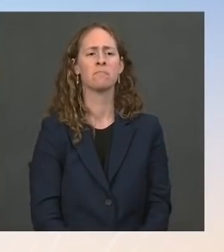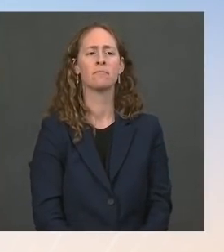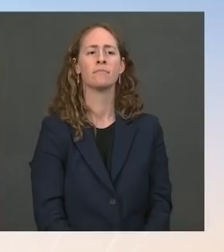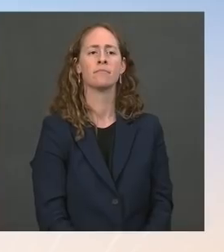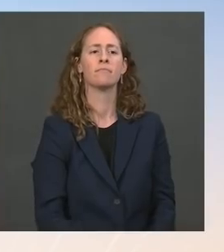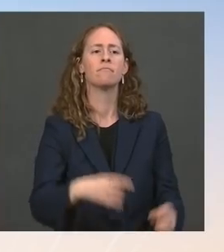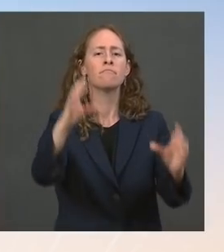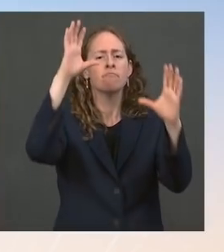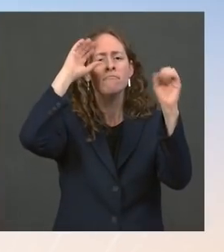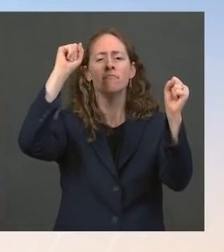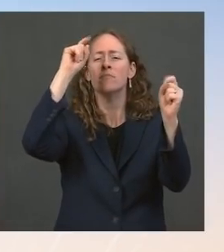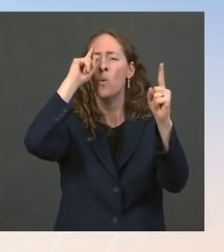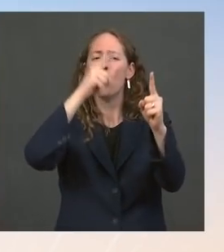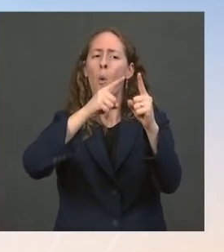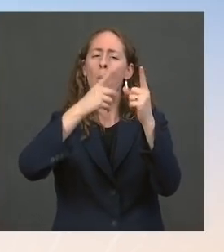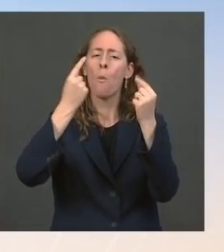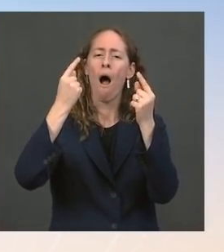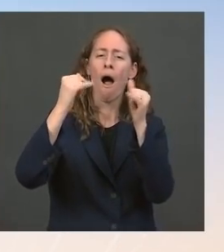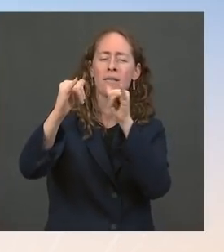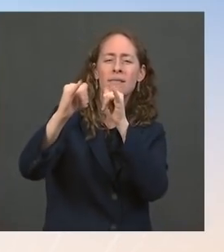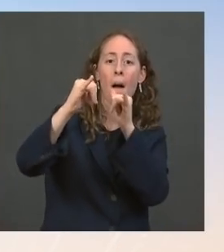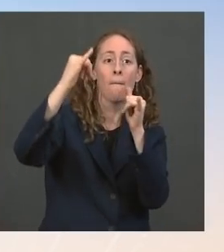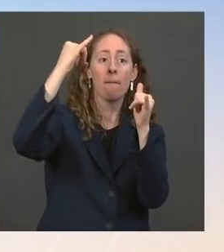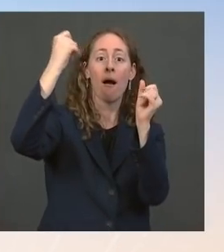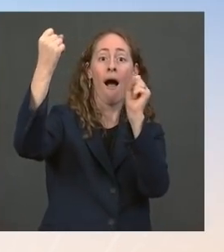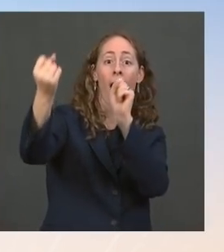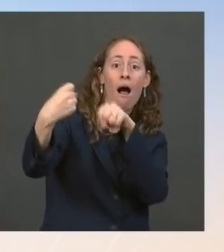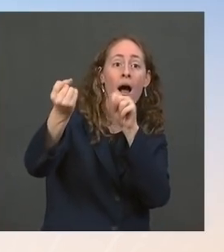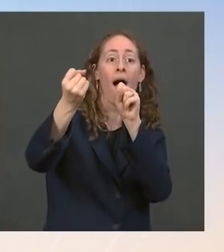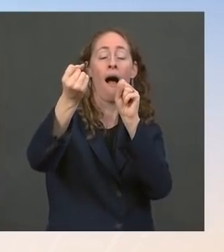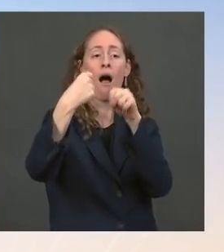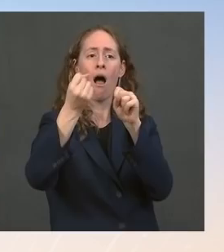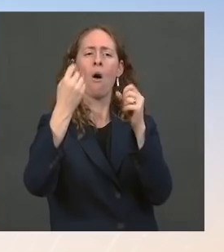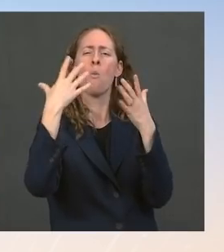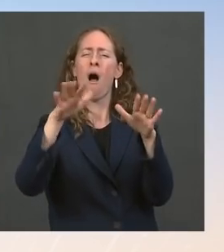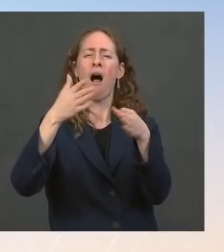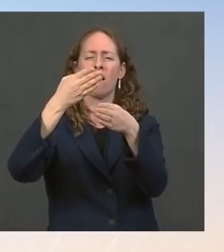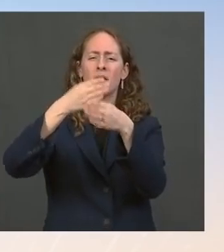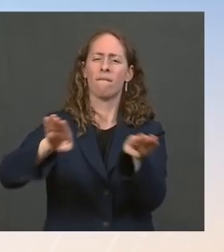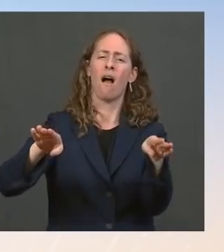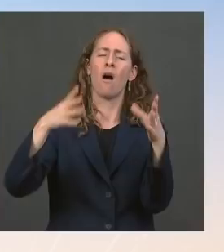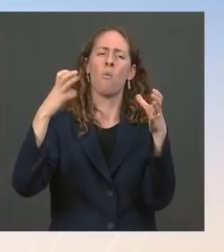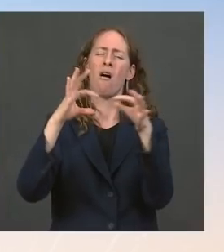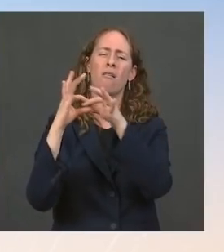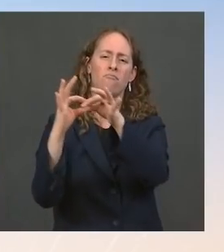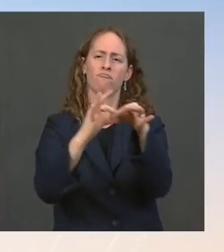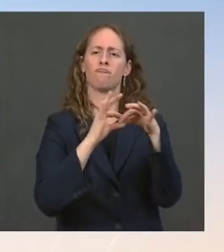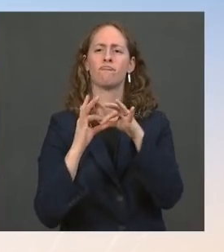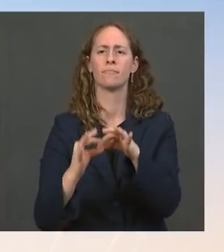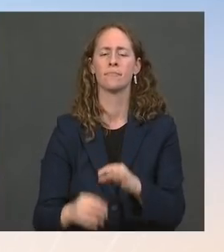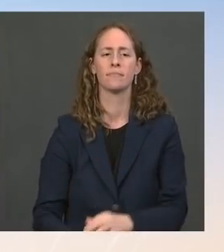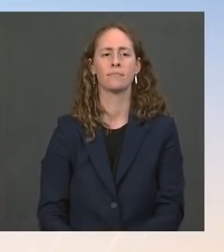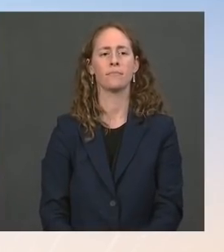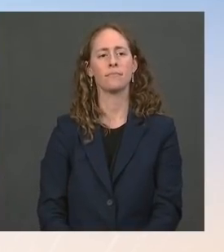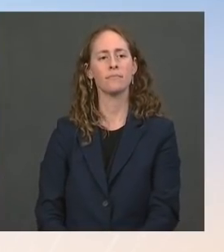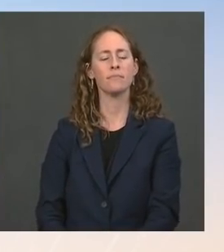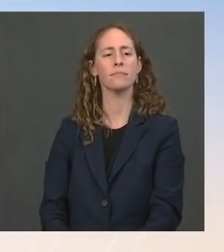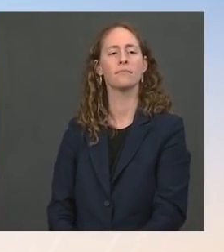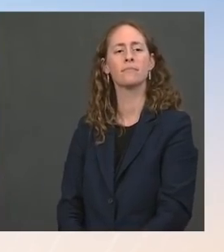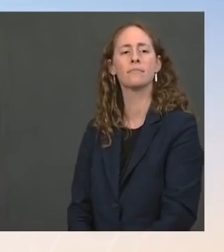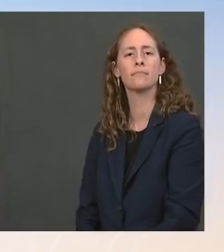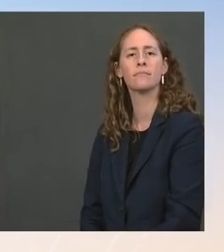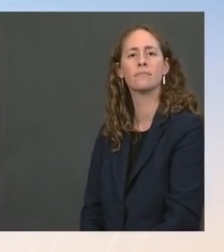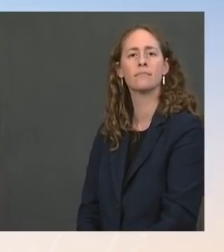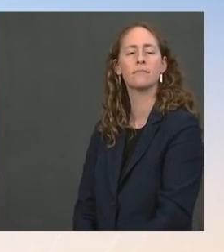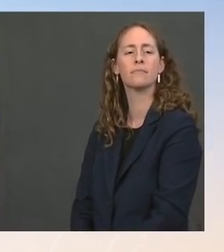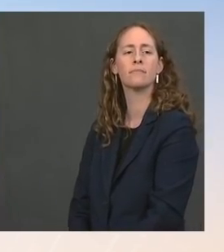working together to unify the caucus and the party around a path forward. And to follow up on that, and what you had said earlier about there's a lot of work that still needs to be